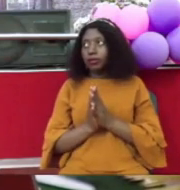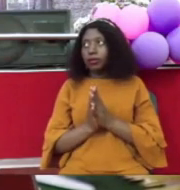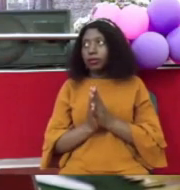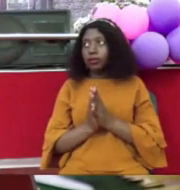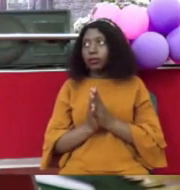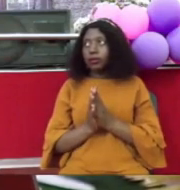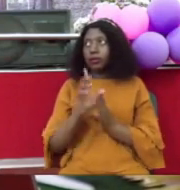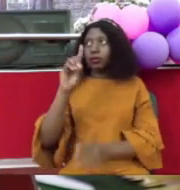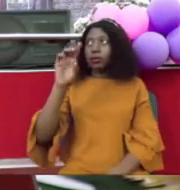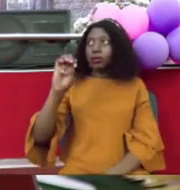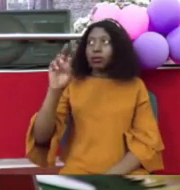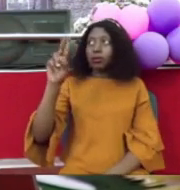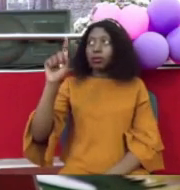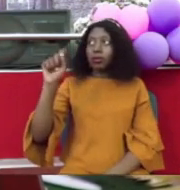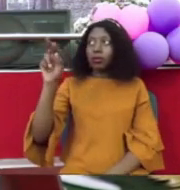Deuteronomy